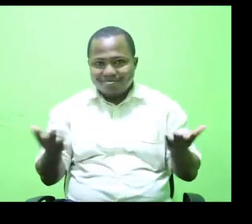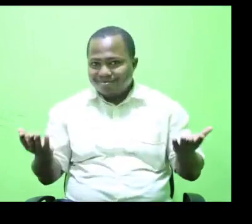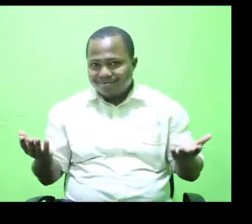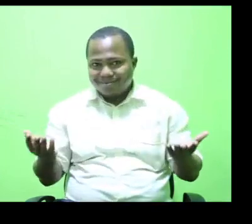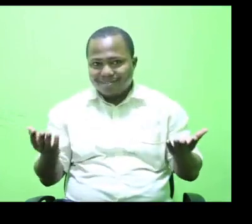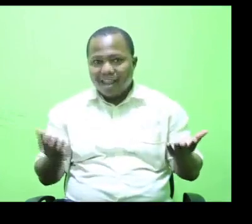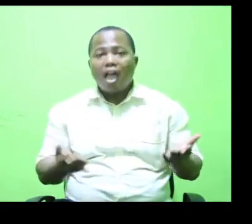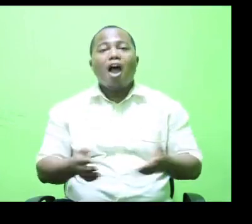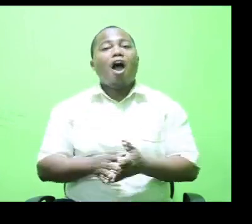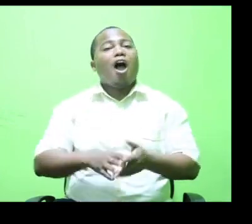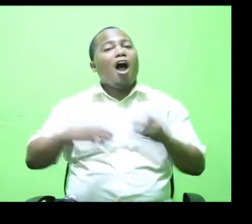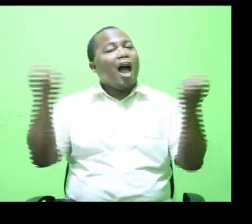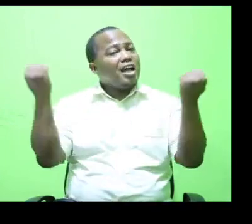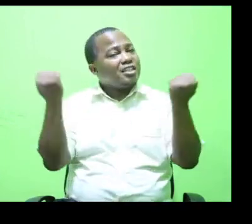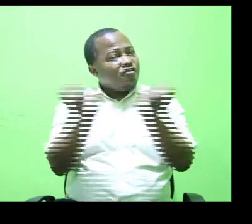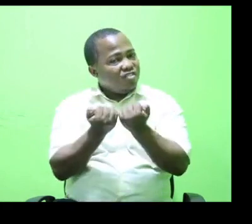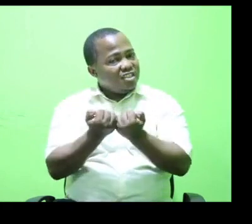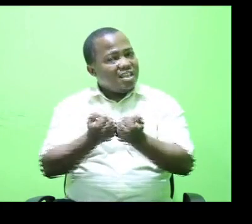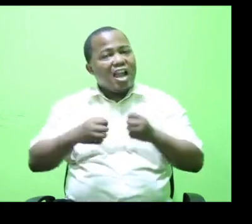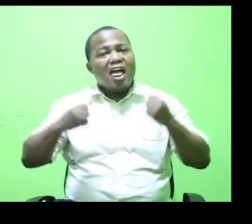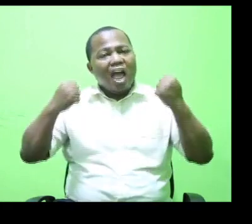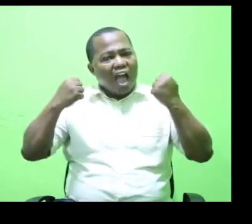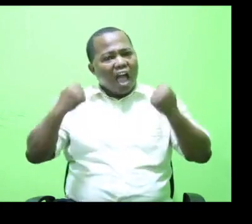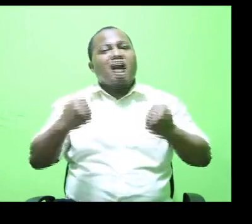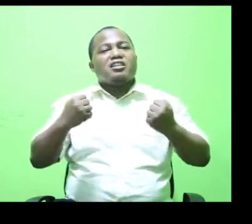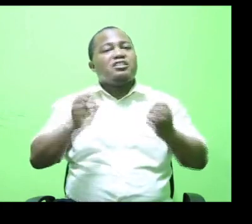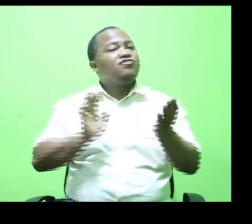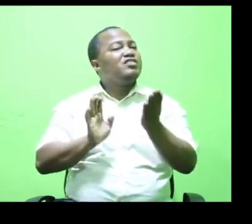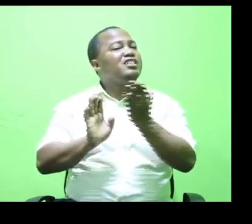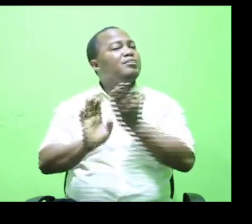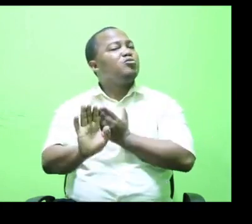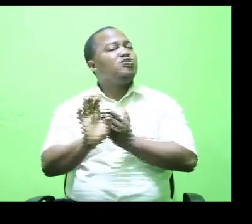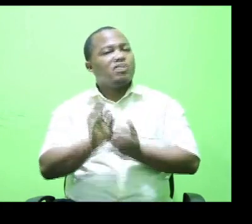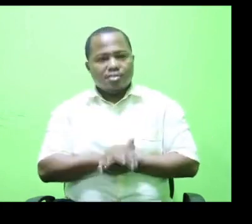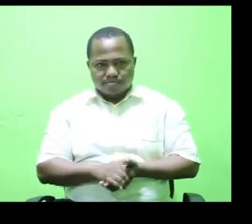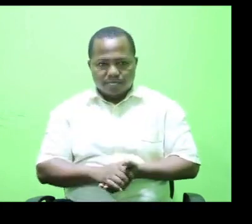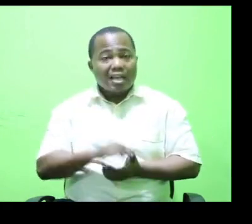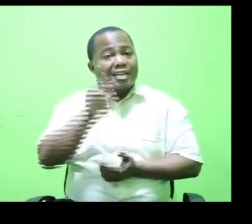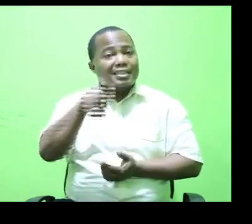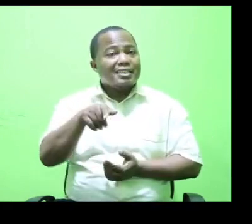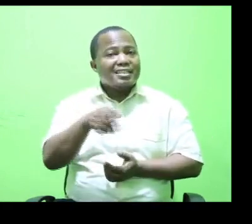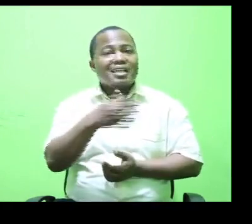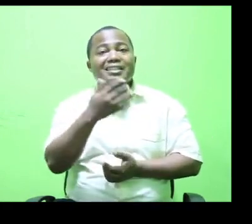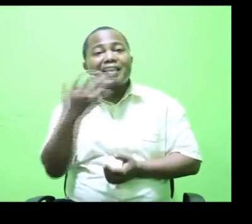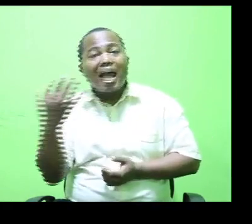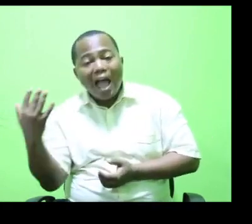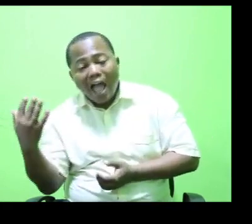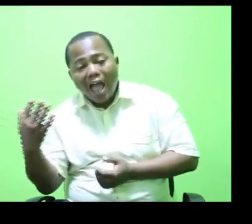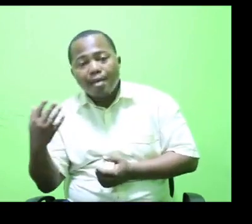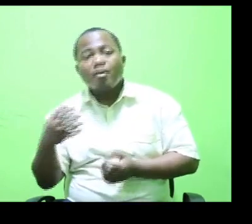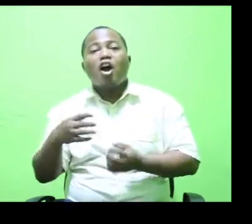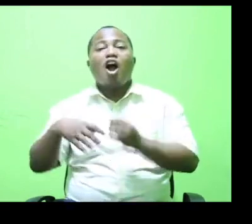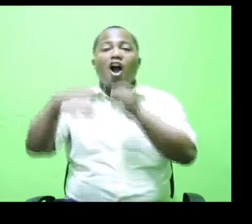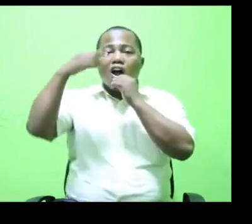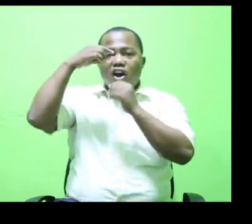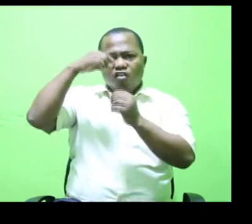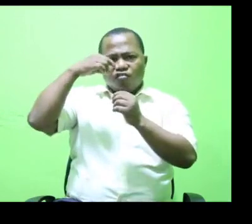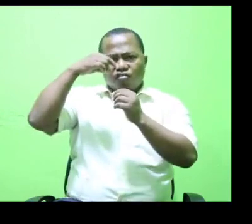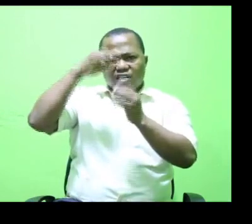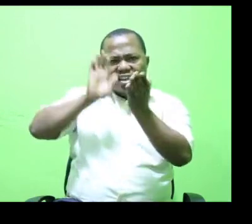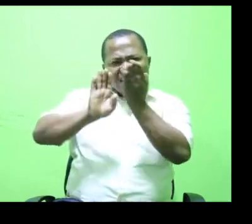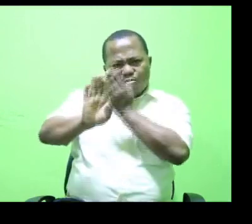dears, artificial active immunity is a type of immunity which